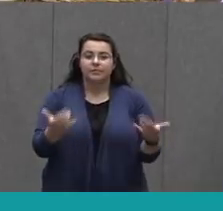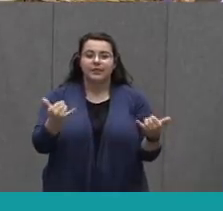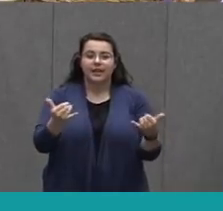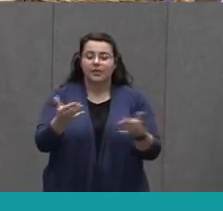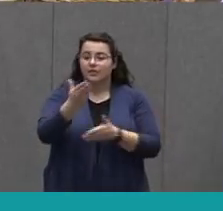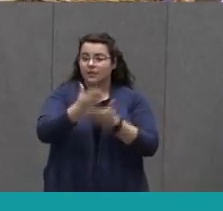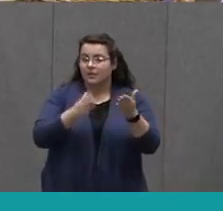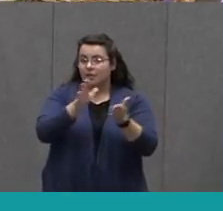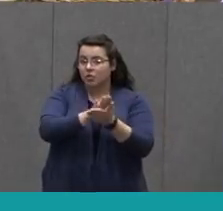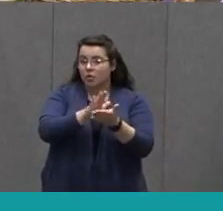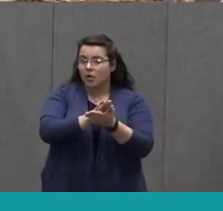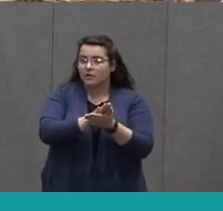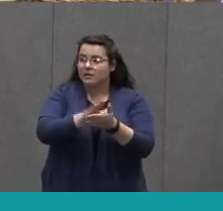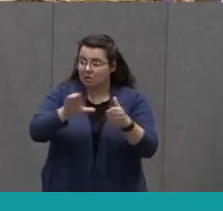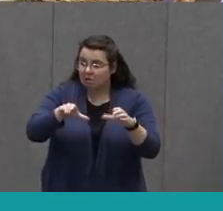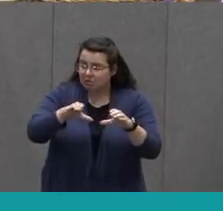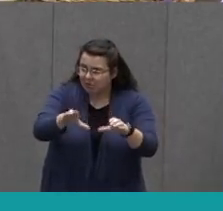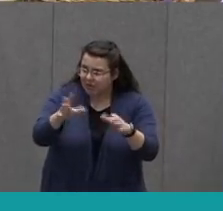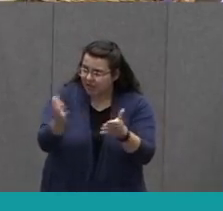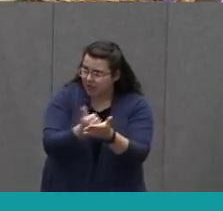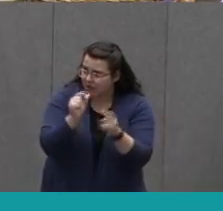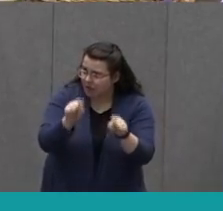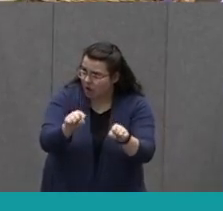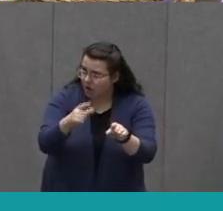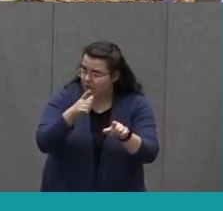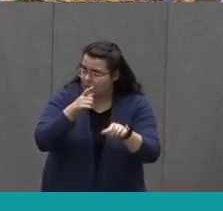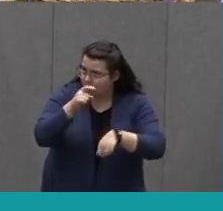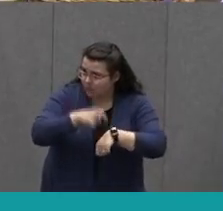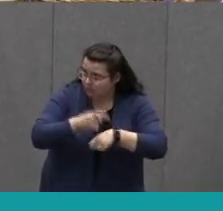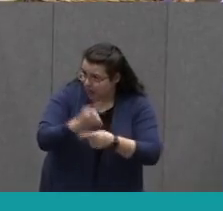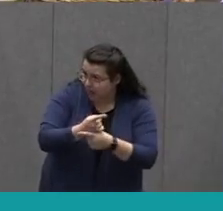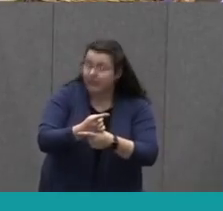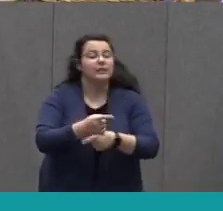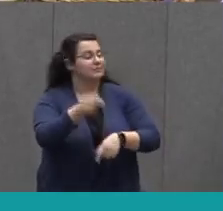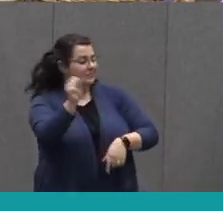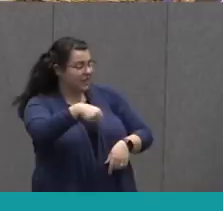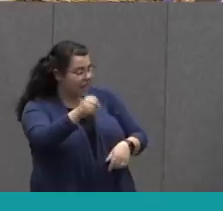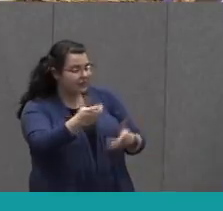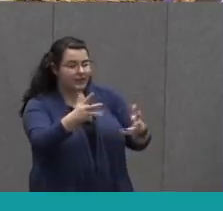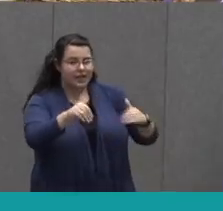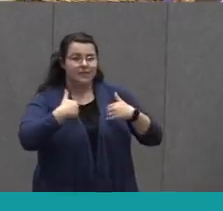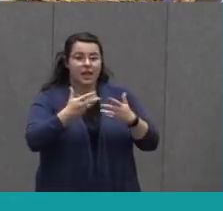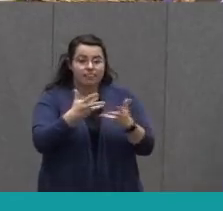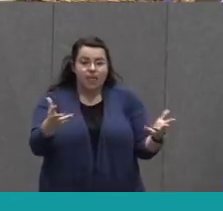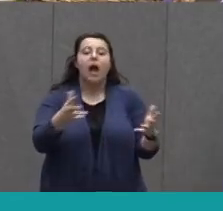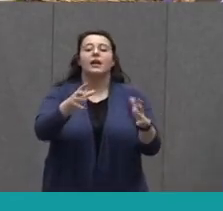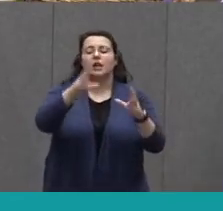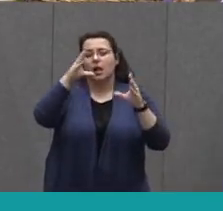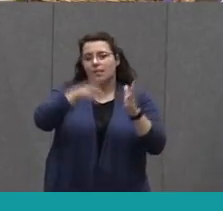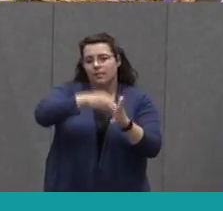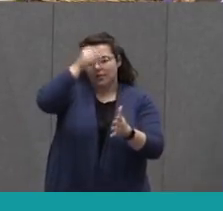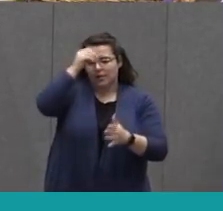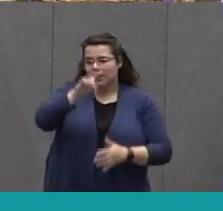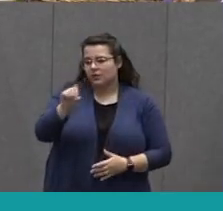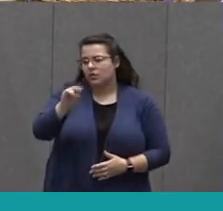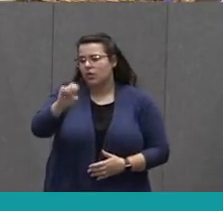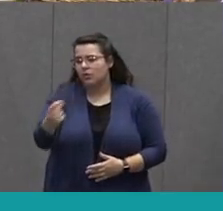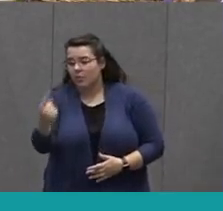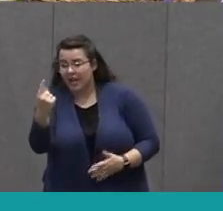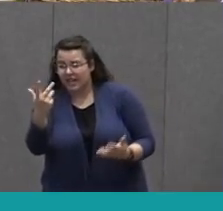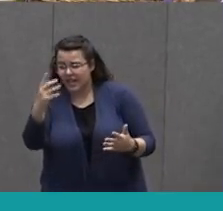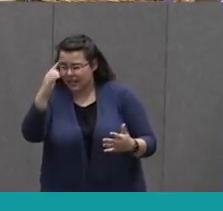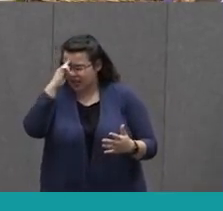all the zones are doing the grab-and-go lunches, right? Yeah, so we have a lot of grab-and-go lunches. In Learning Zone 1, I think we have